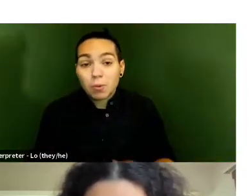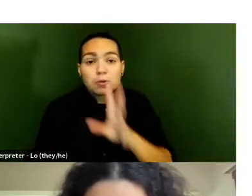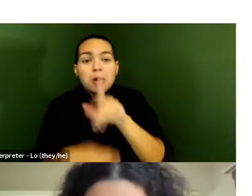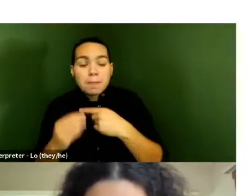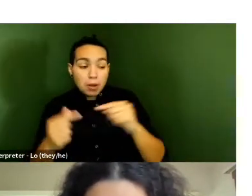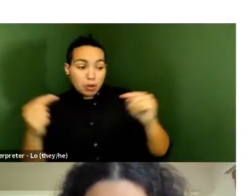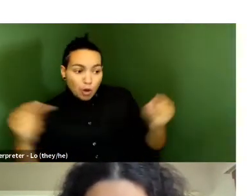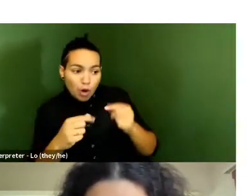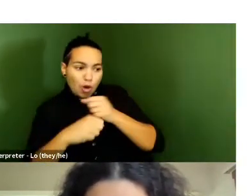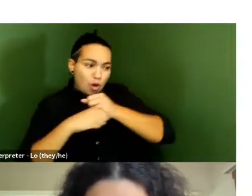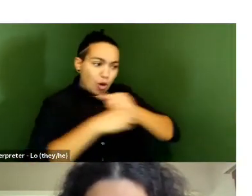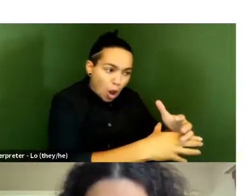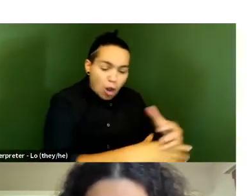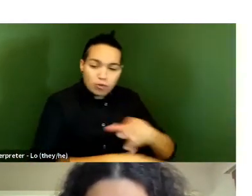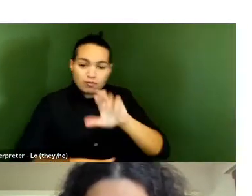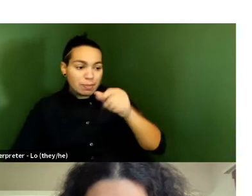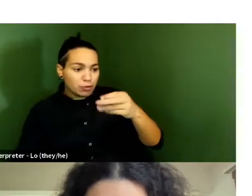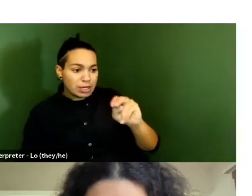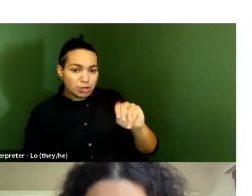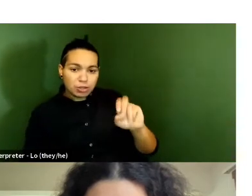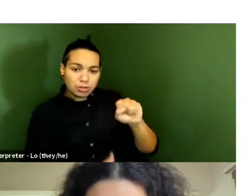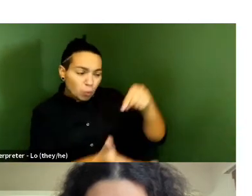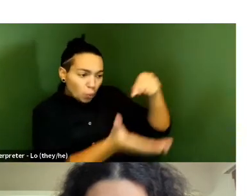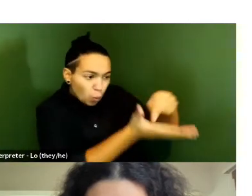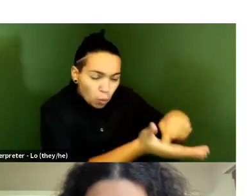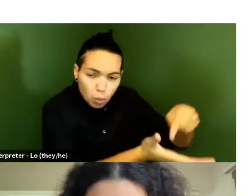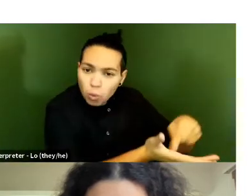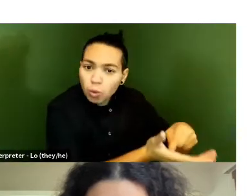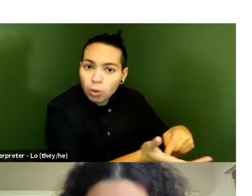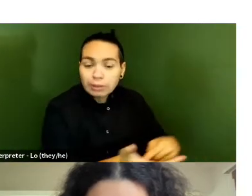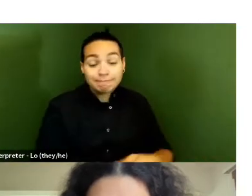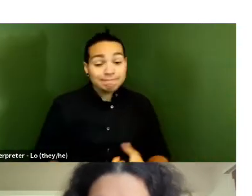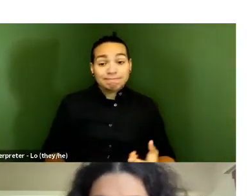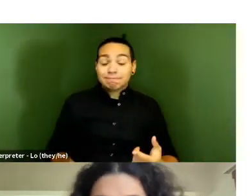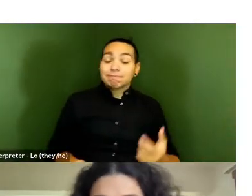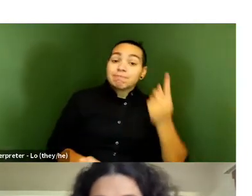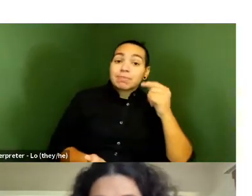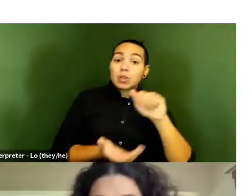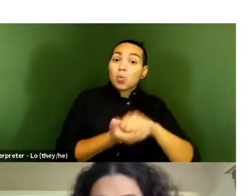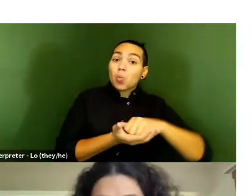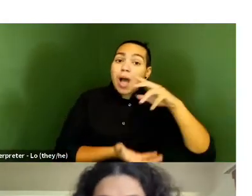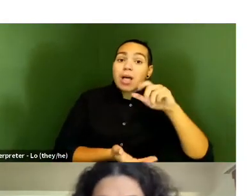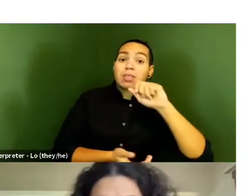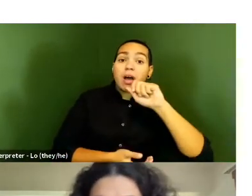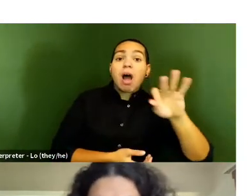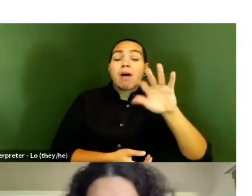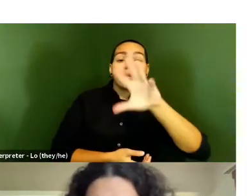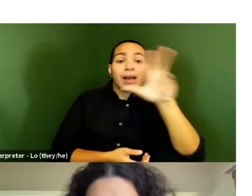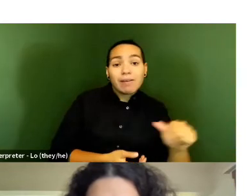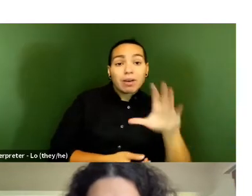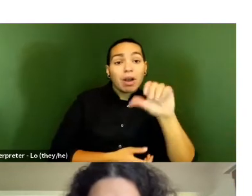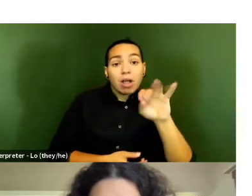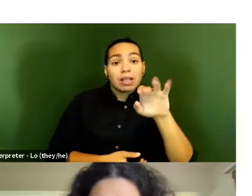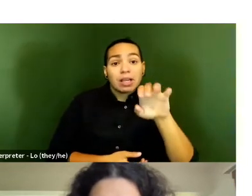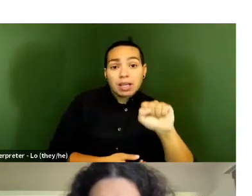the amount of wealth that African colonies, as well as Africans